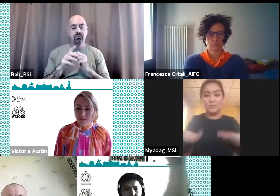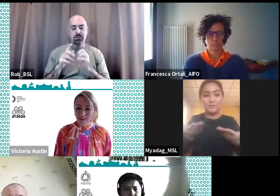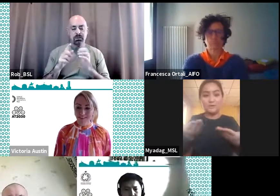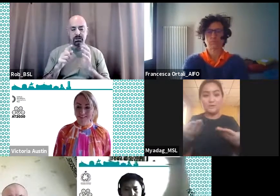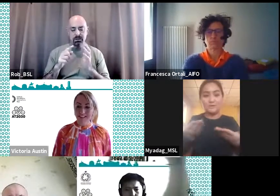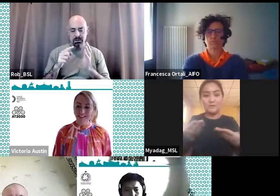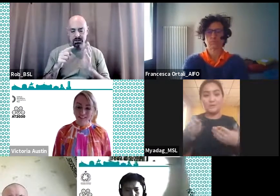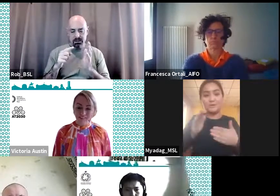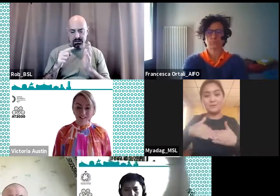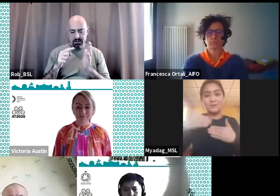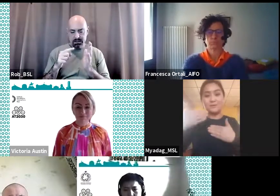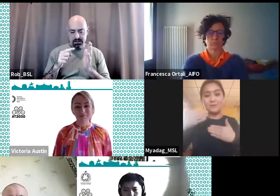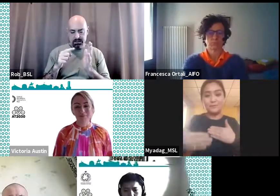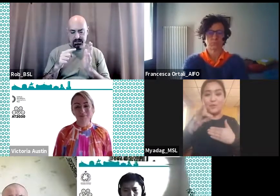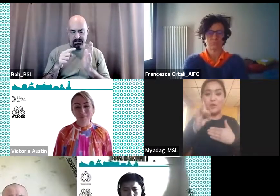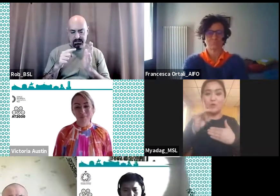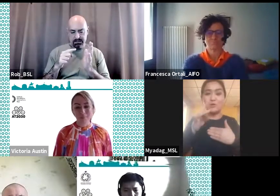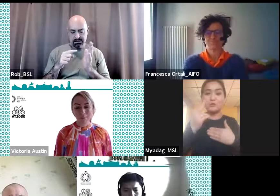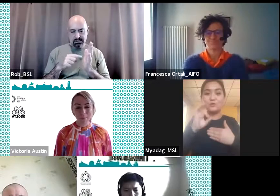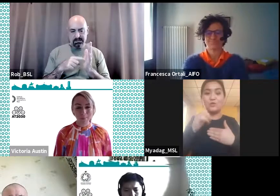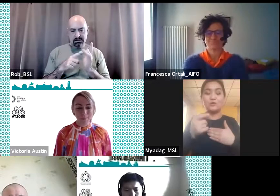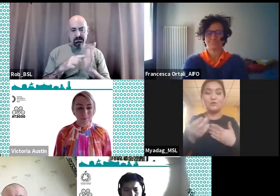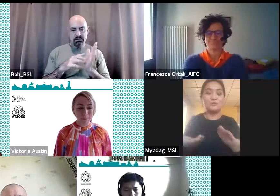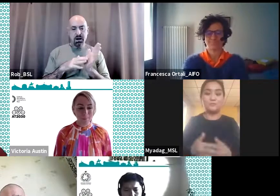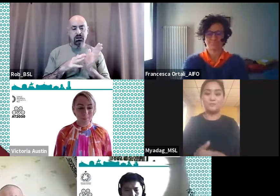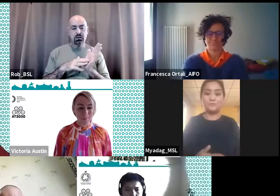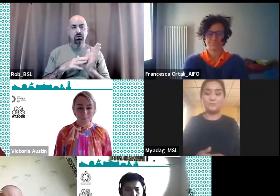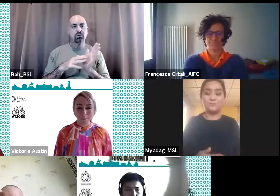Titmarku Narangara.